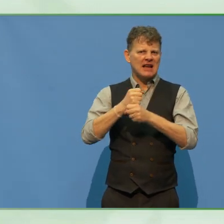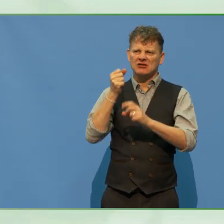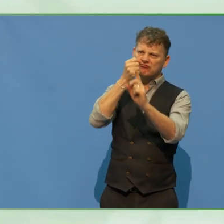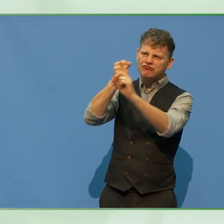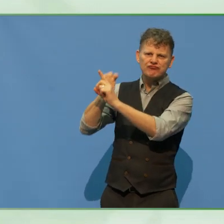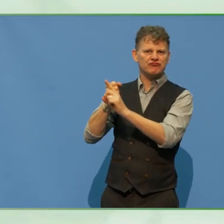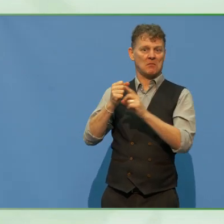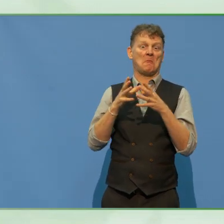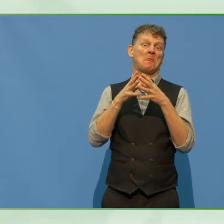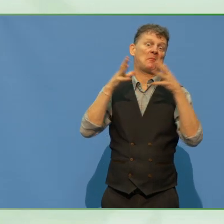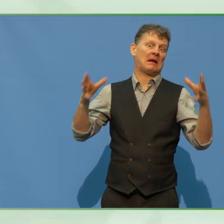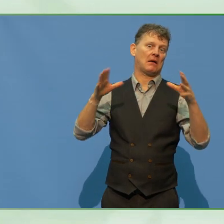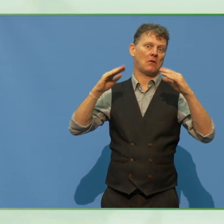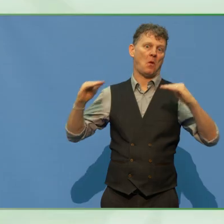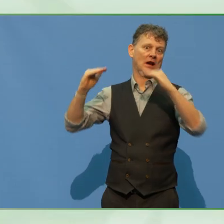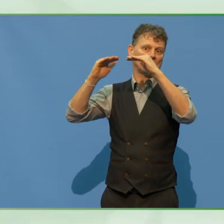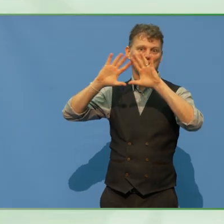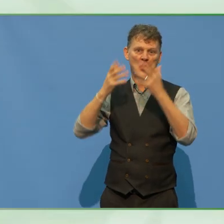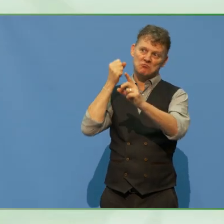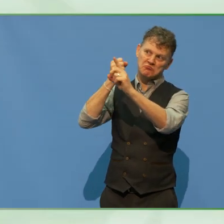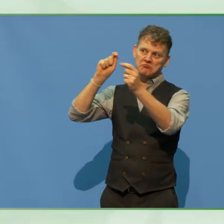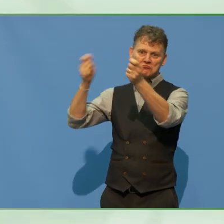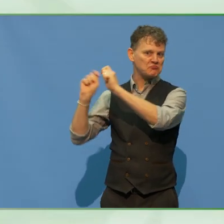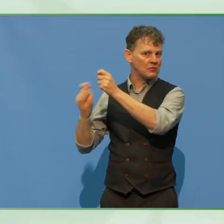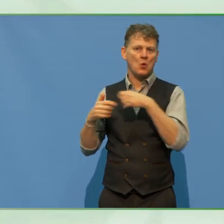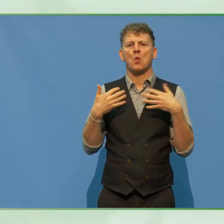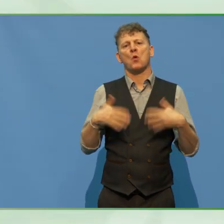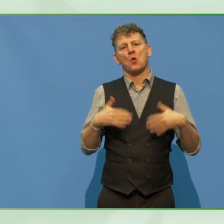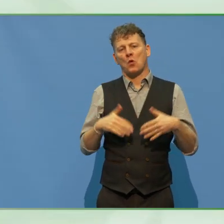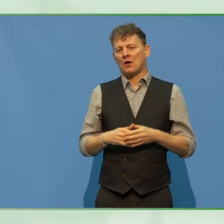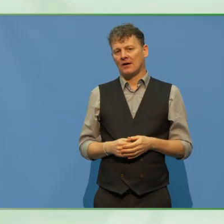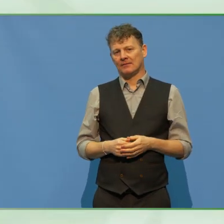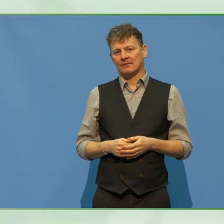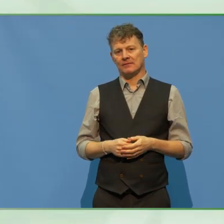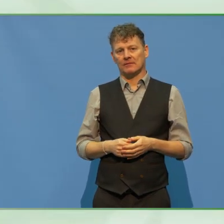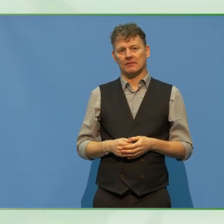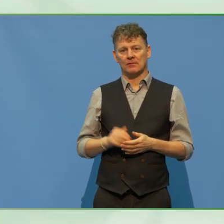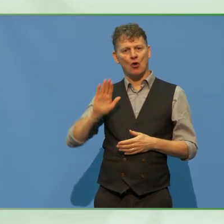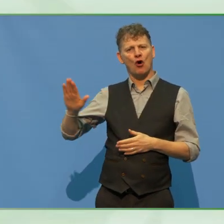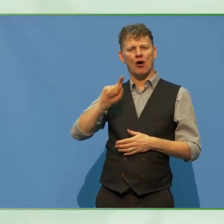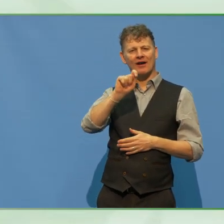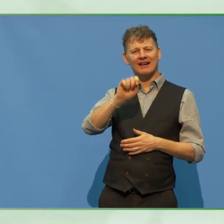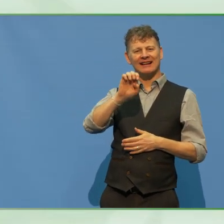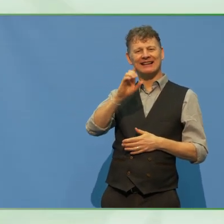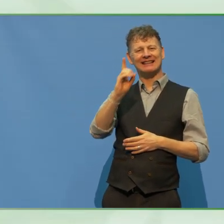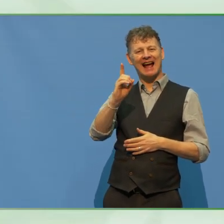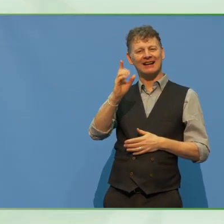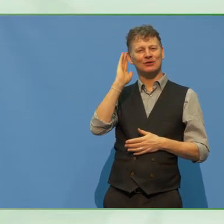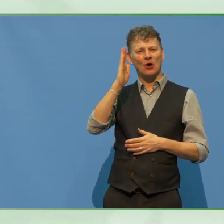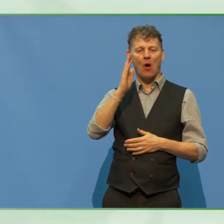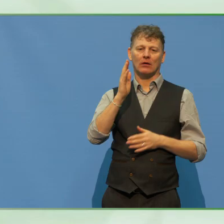True. Some of you will know her from her extraordinary TED Talk, Why Design Should Include